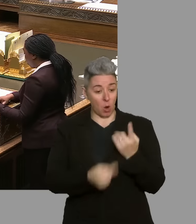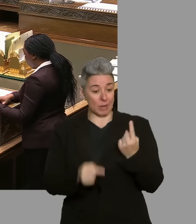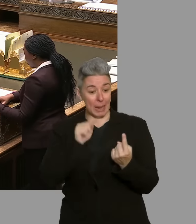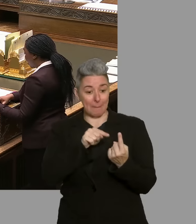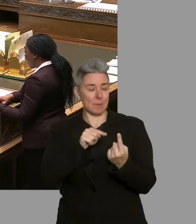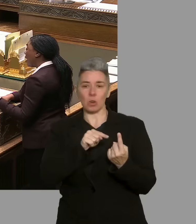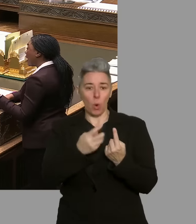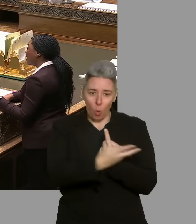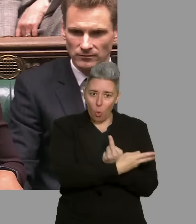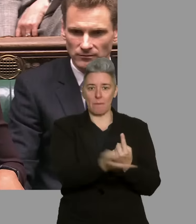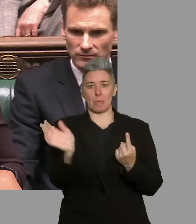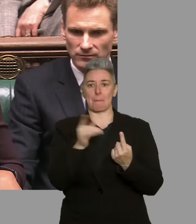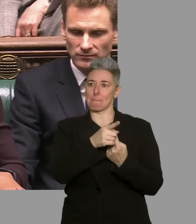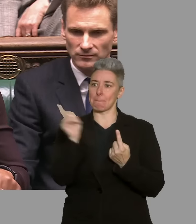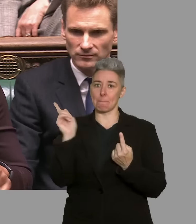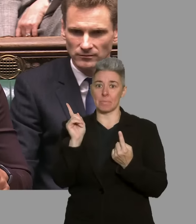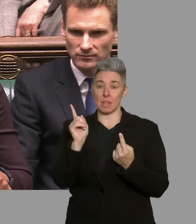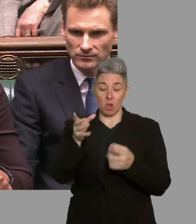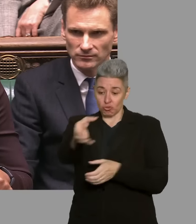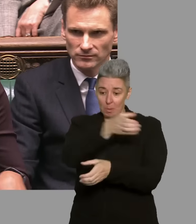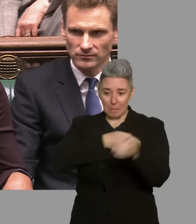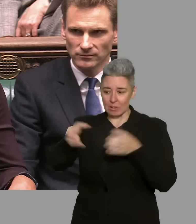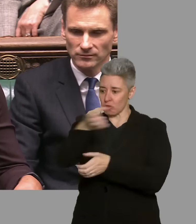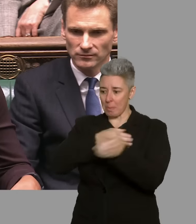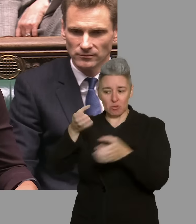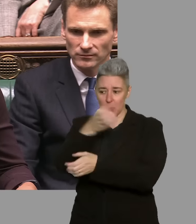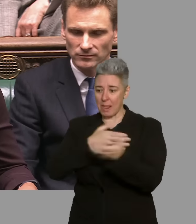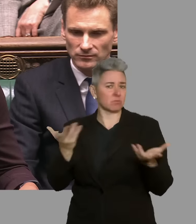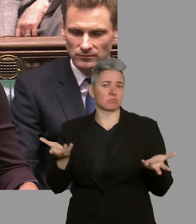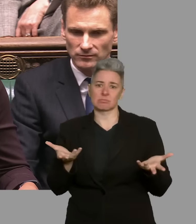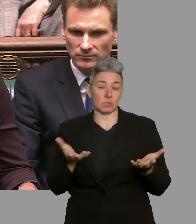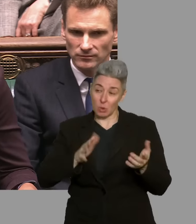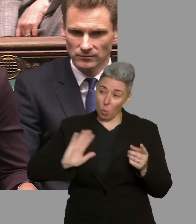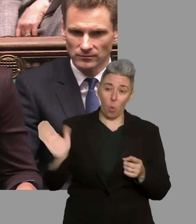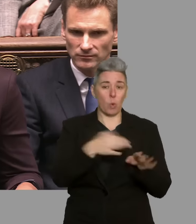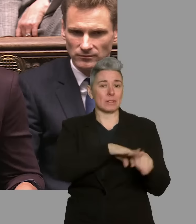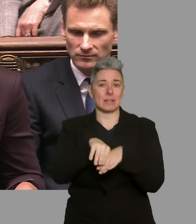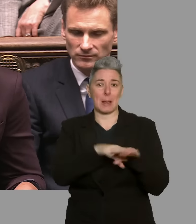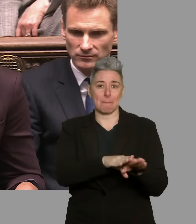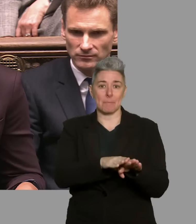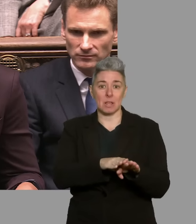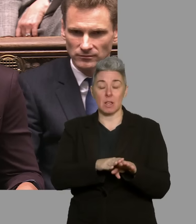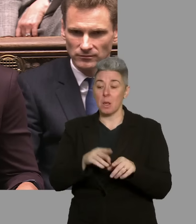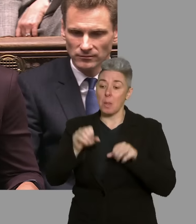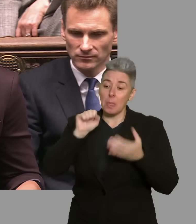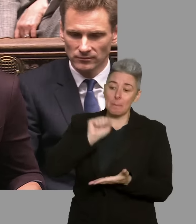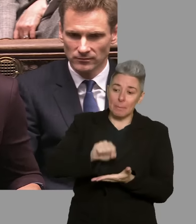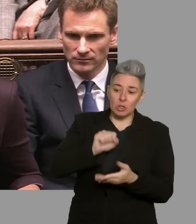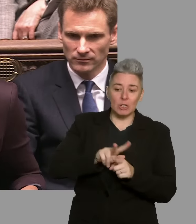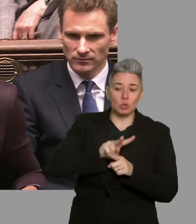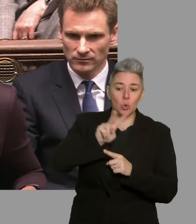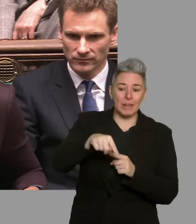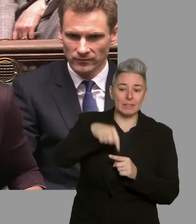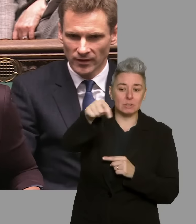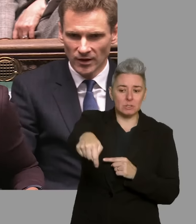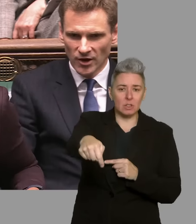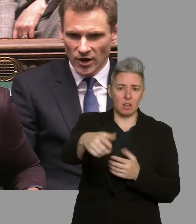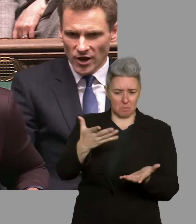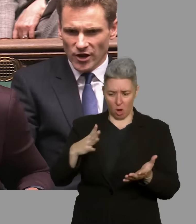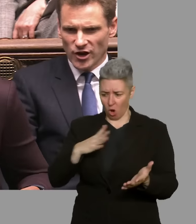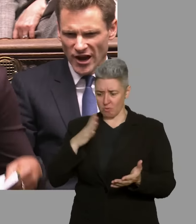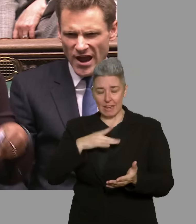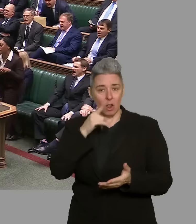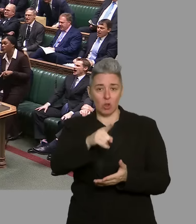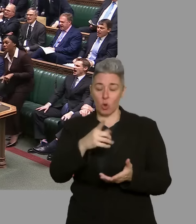weeks before the budget, isn't it the case that this Prime Minister has lost control of his government, he's lost the confidence of his party, and lost the trust of the